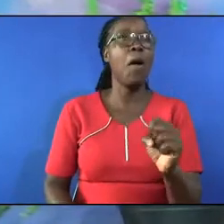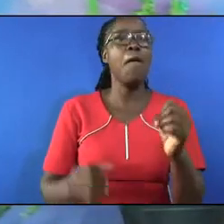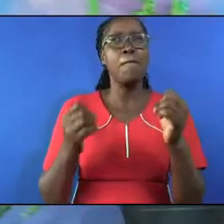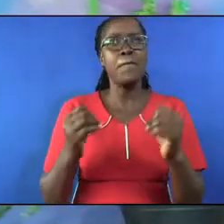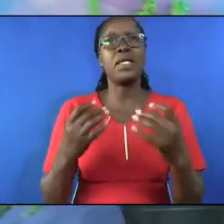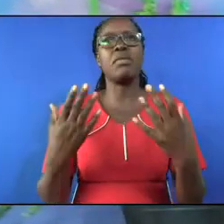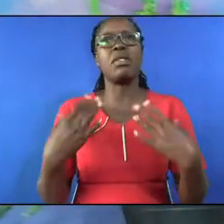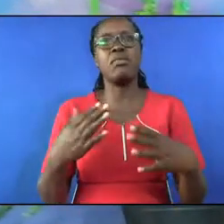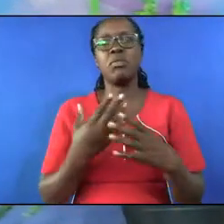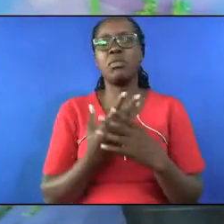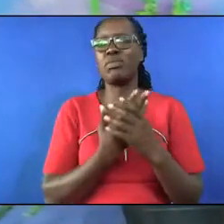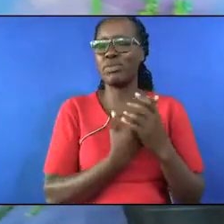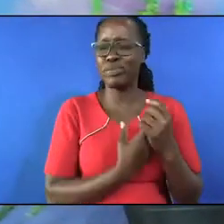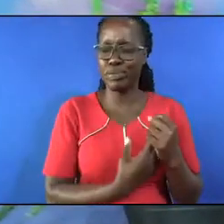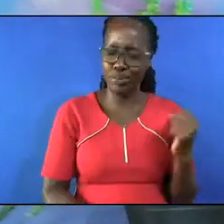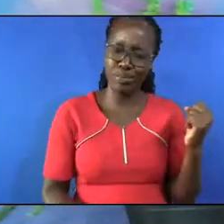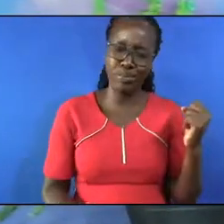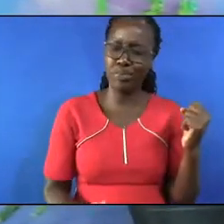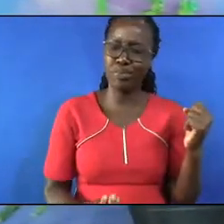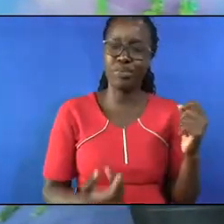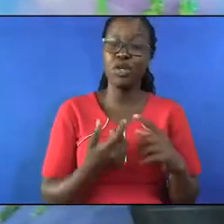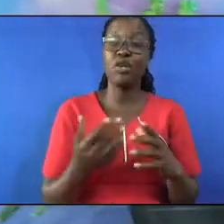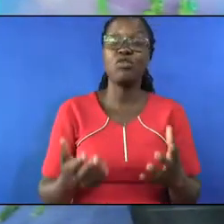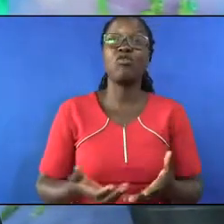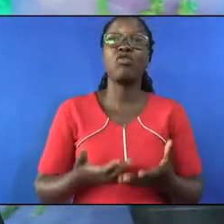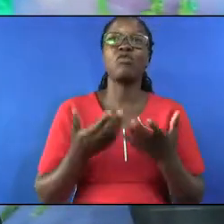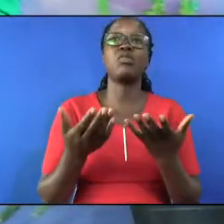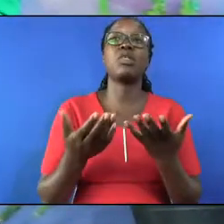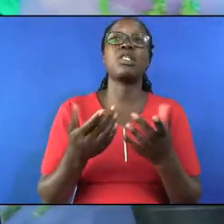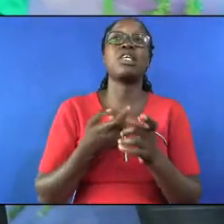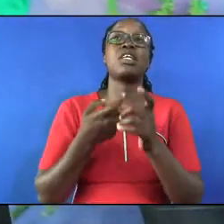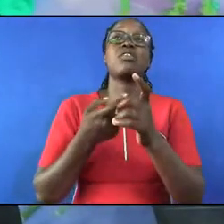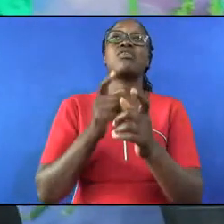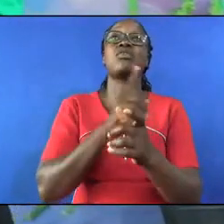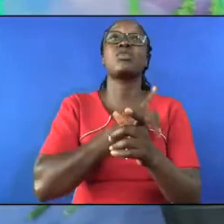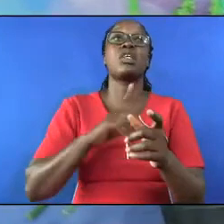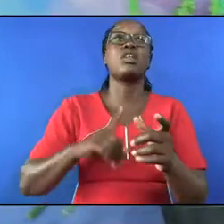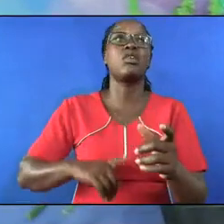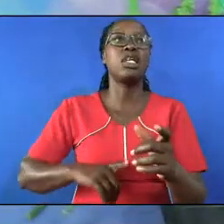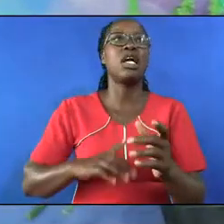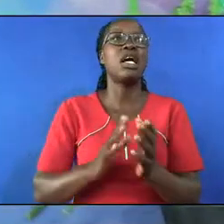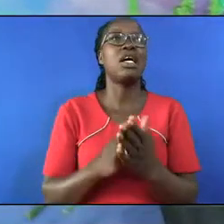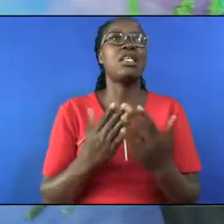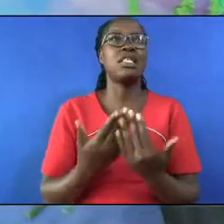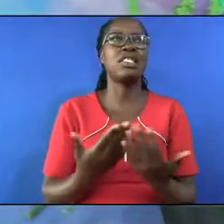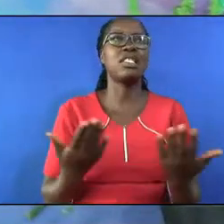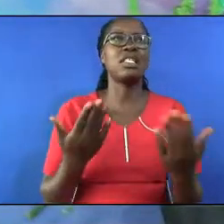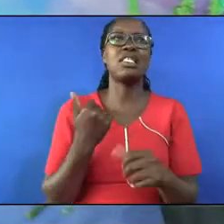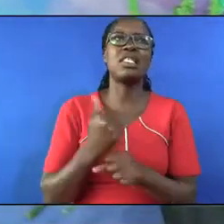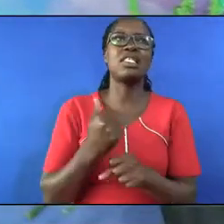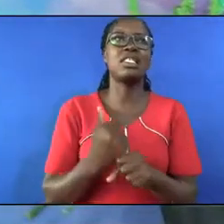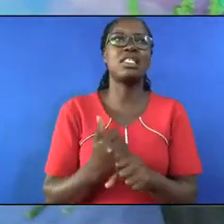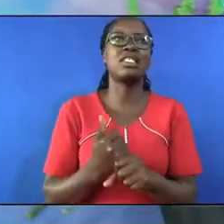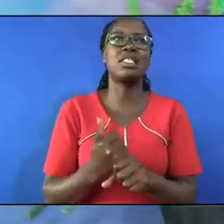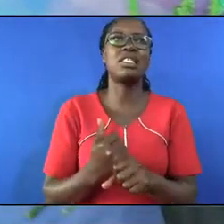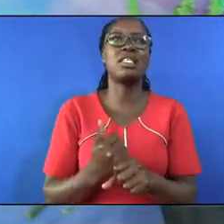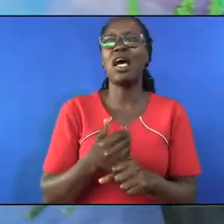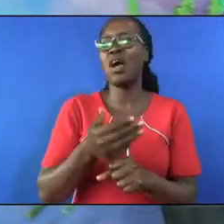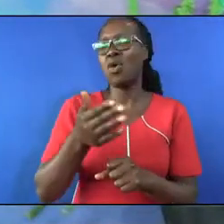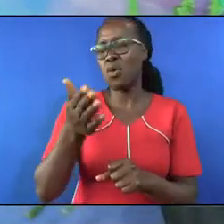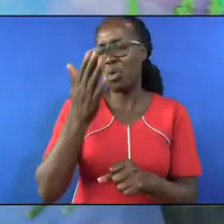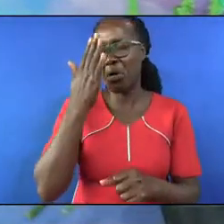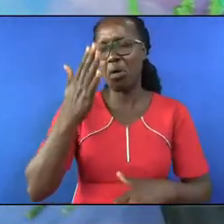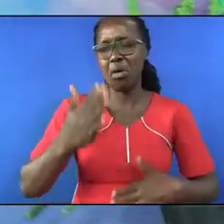were discouraged from bringing their gifts to the Lord. And this sin that they did was very,